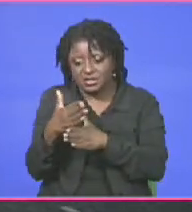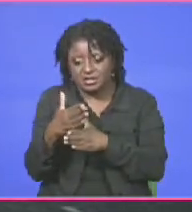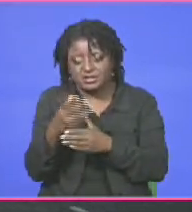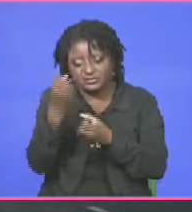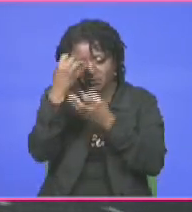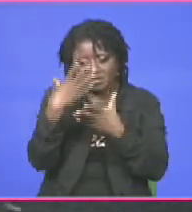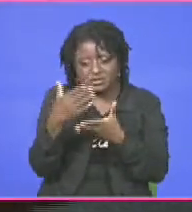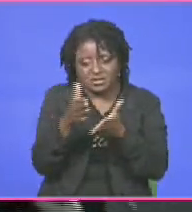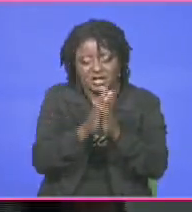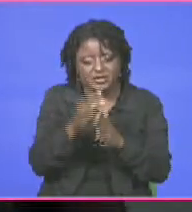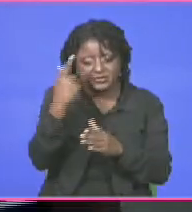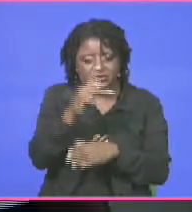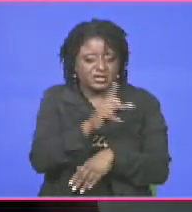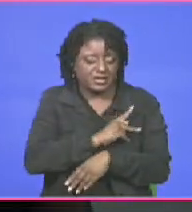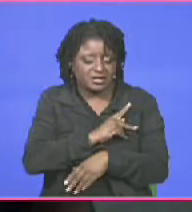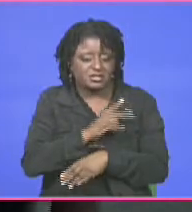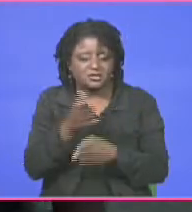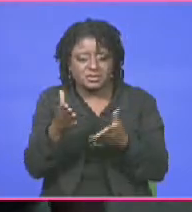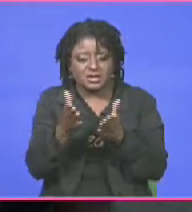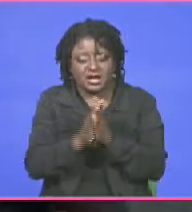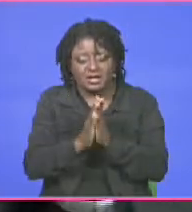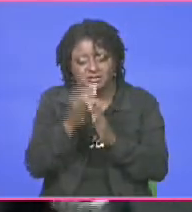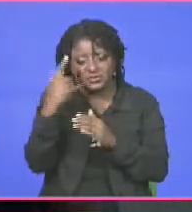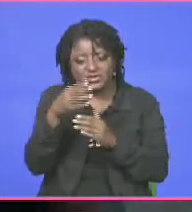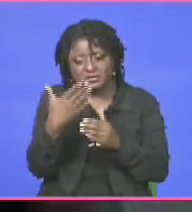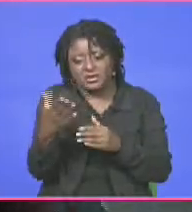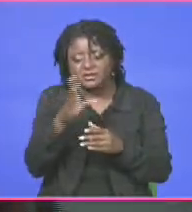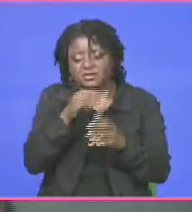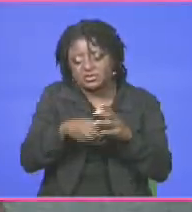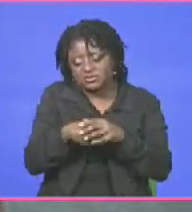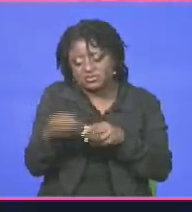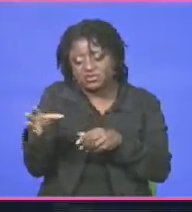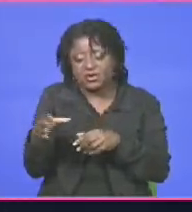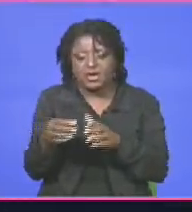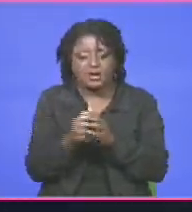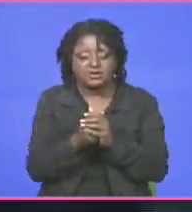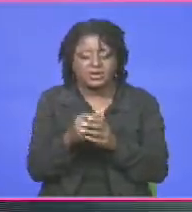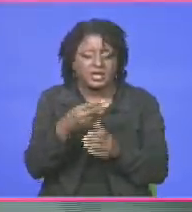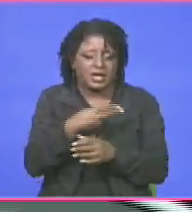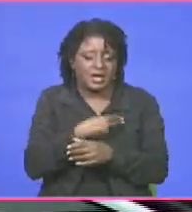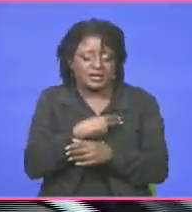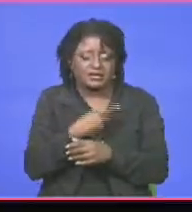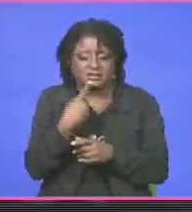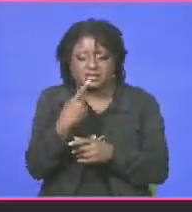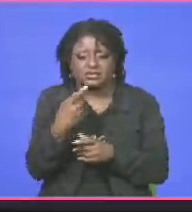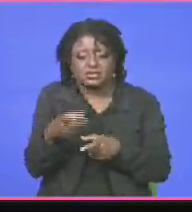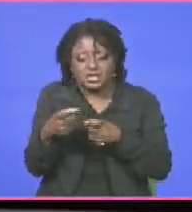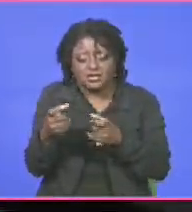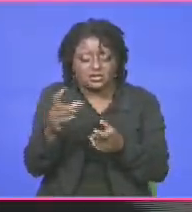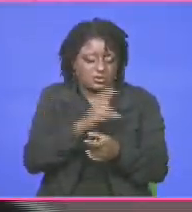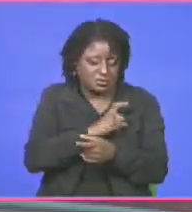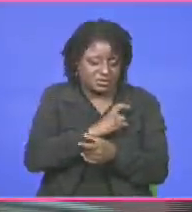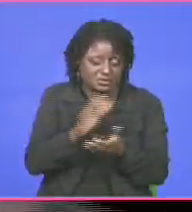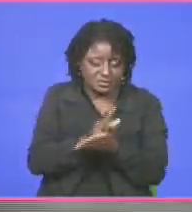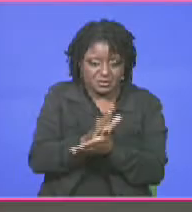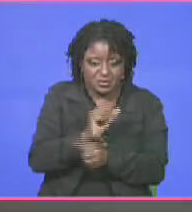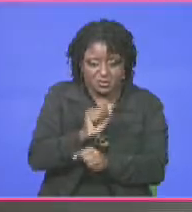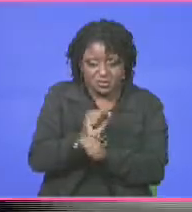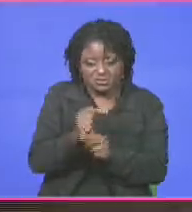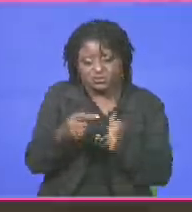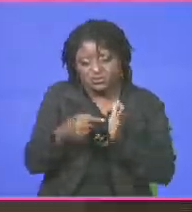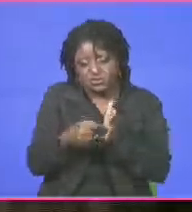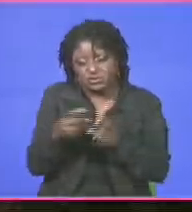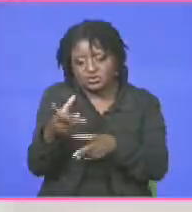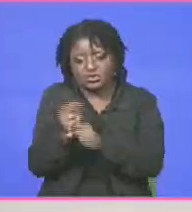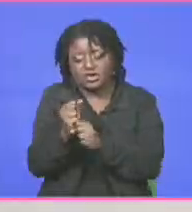to call for the case to be thrown out. That included the fact that Hanna said she gave police documents showing that she received a loan from lending company